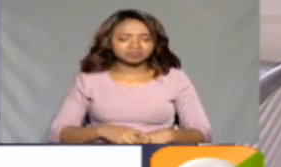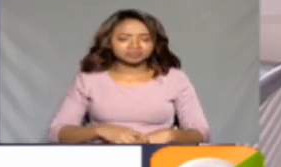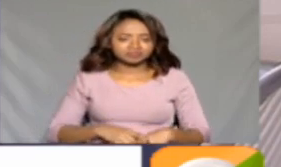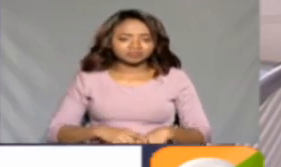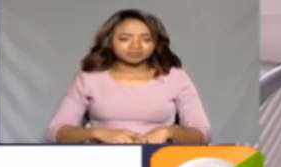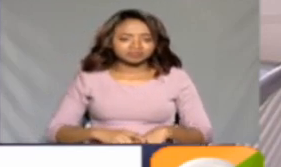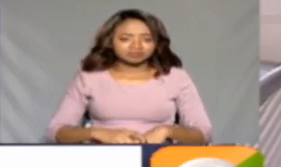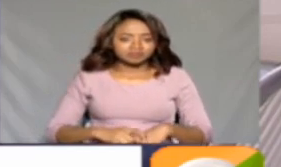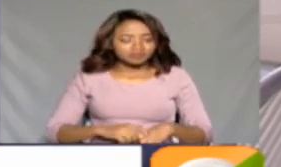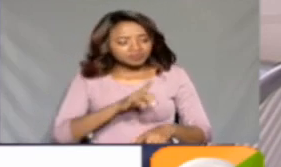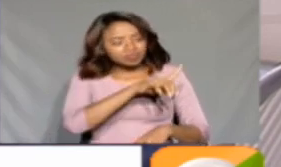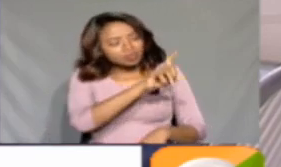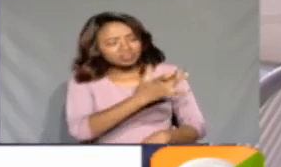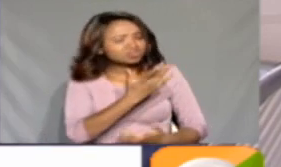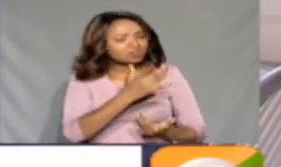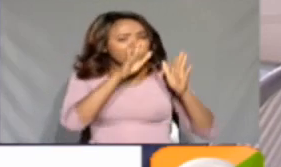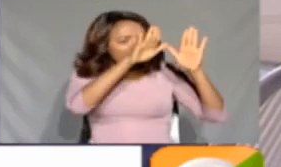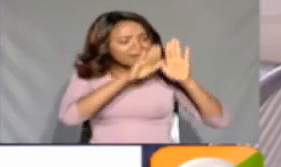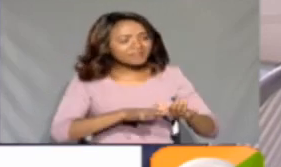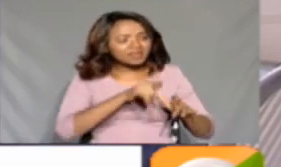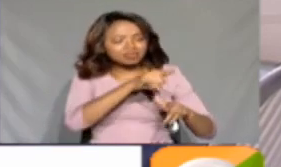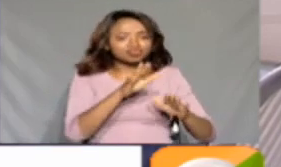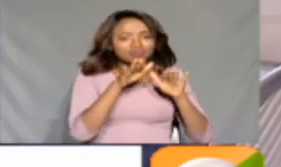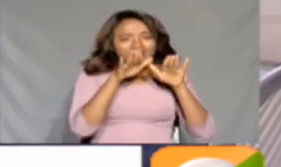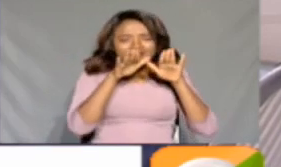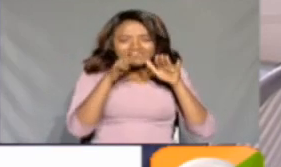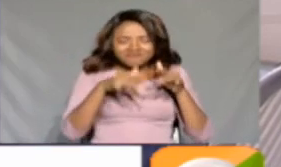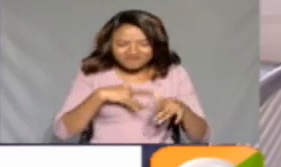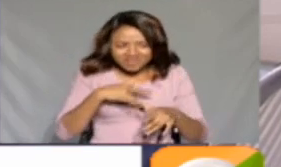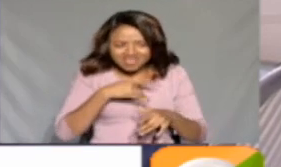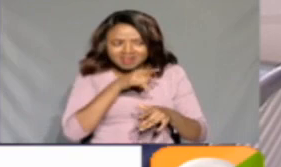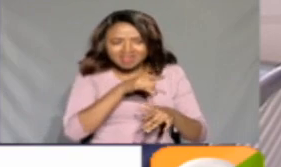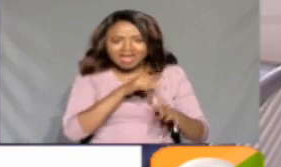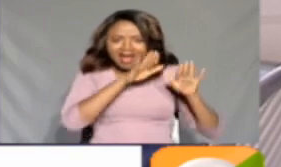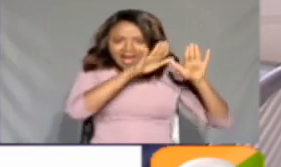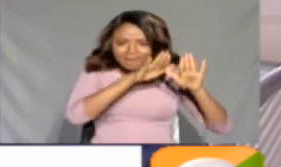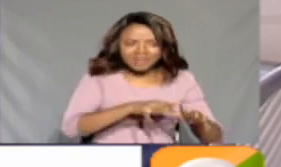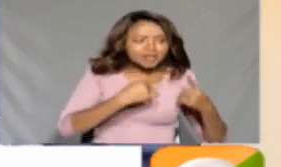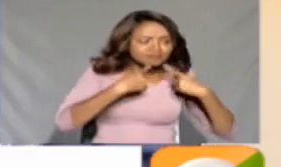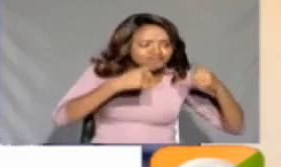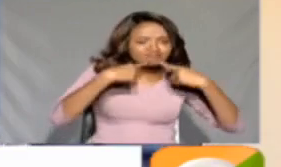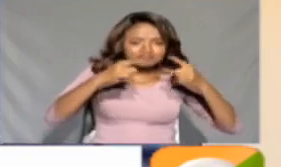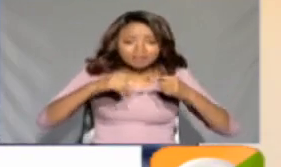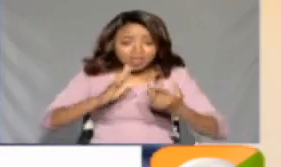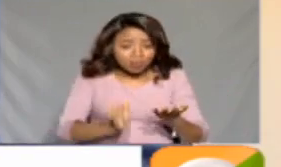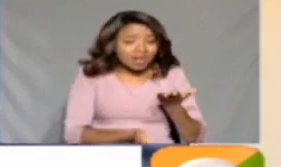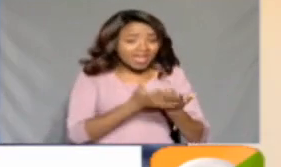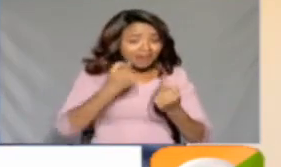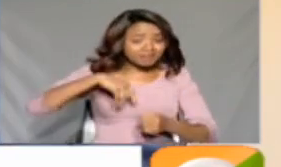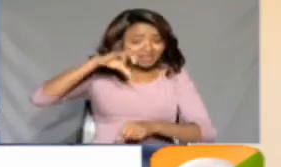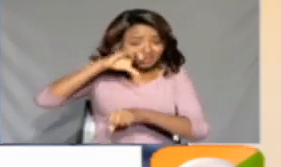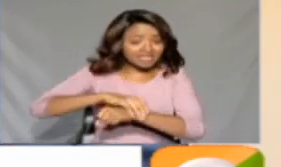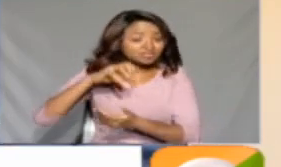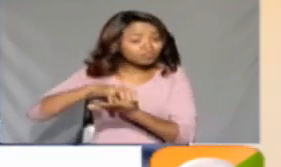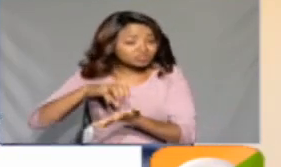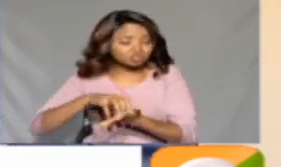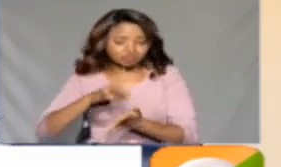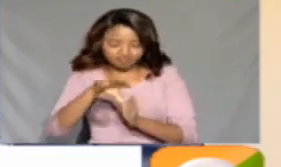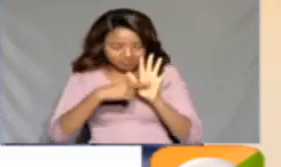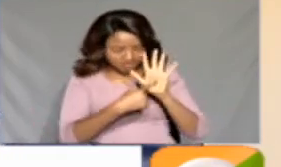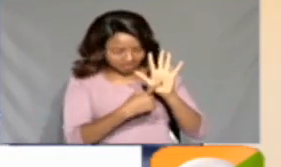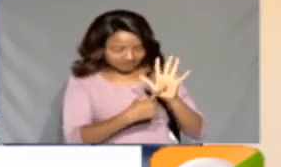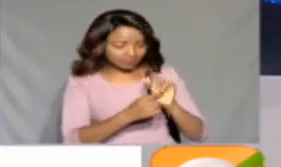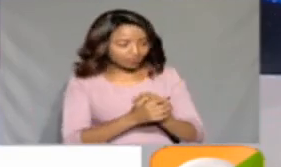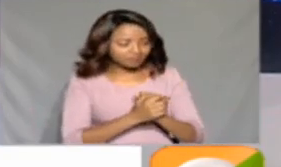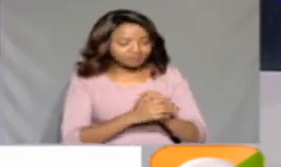I'm more than ready to talk about. How important is campaigning to you? Do you believe campaigning can actually win your seat? In what respect? For example, in Kibra, do you